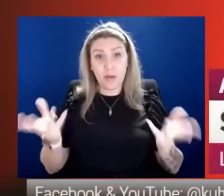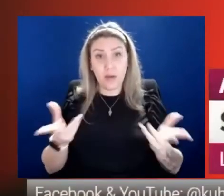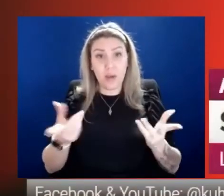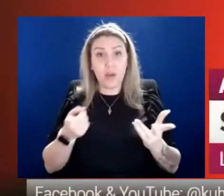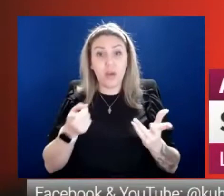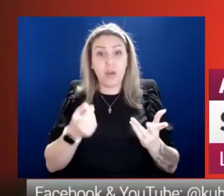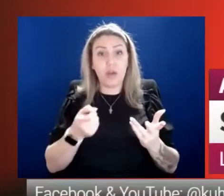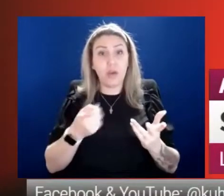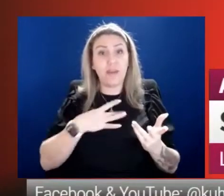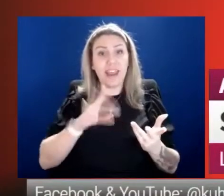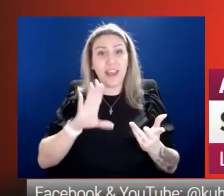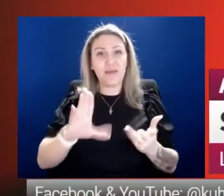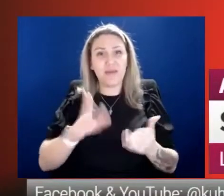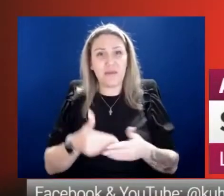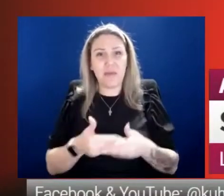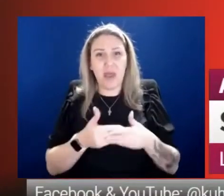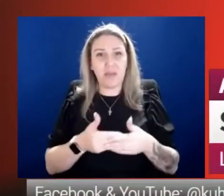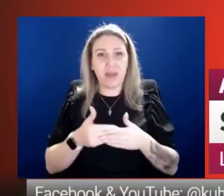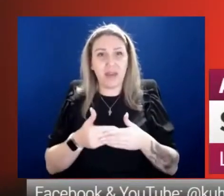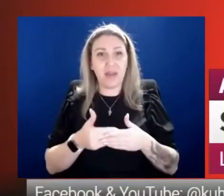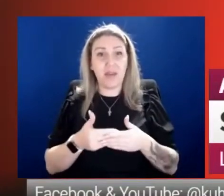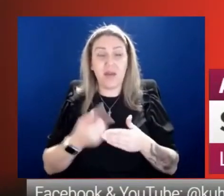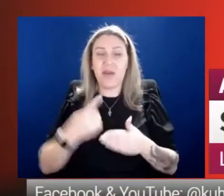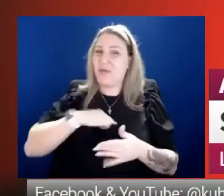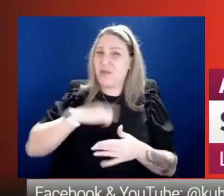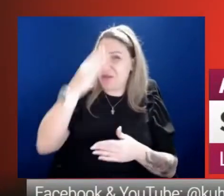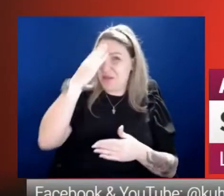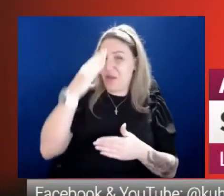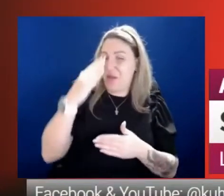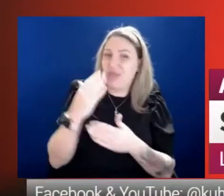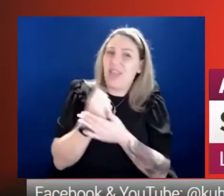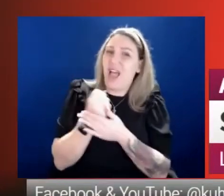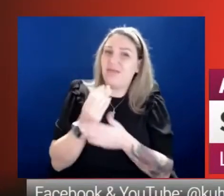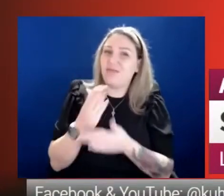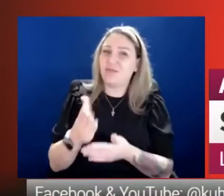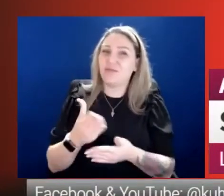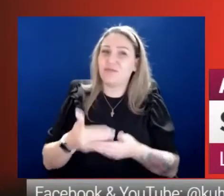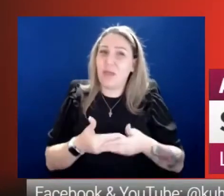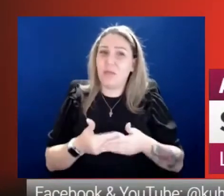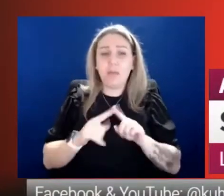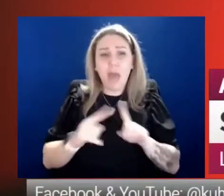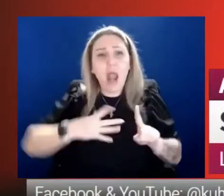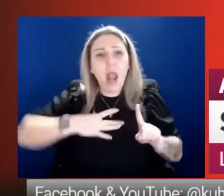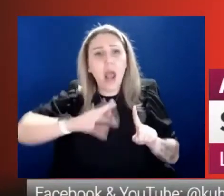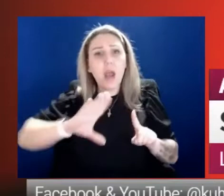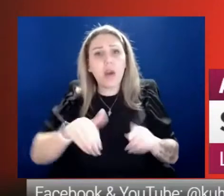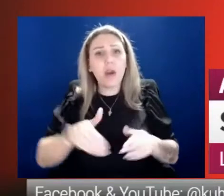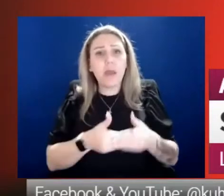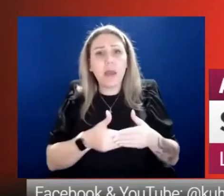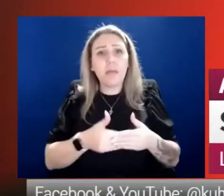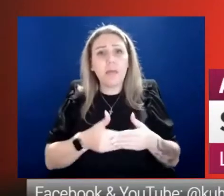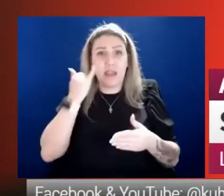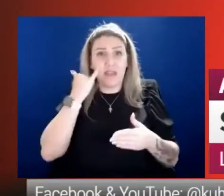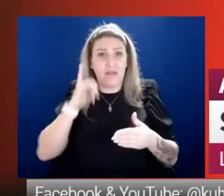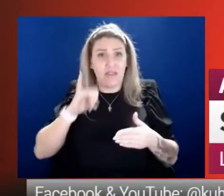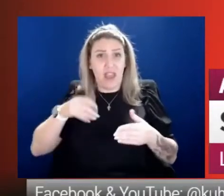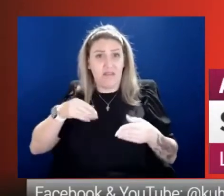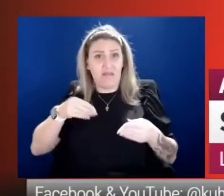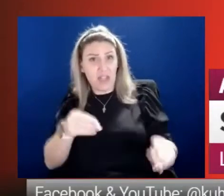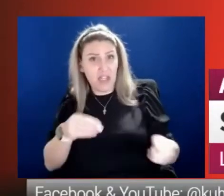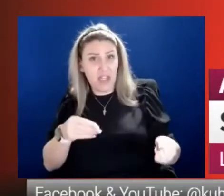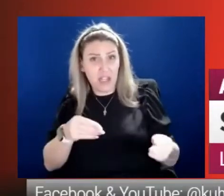baby. We know she's going to love her baby, but we want her to like her baby too. Right. And if this feeding mess is getting in the way of you liking